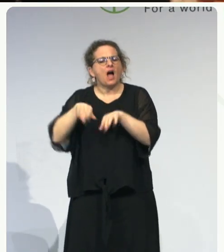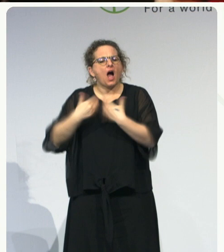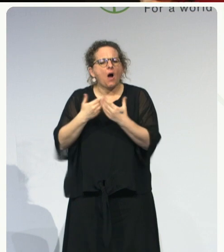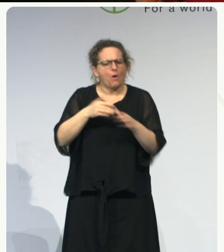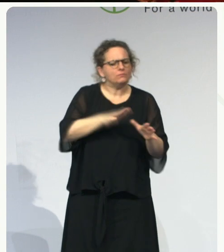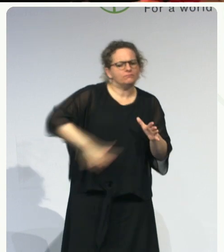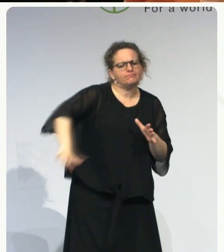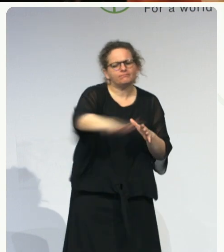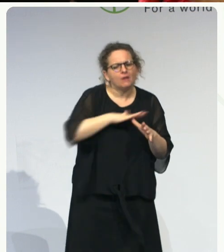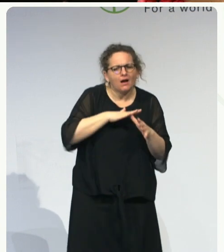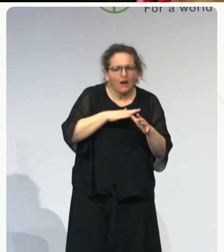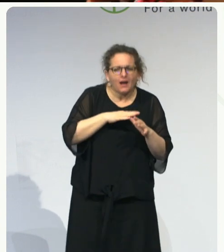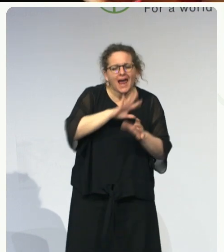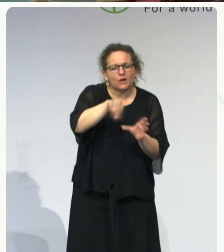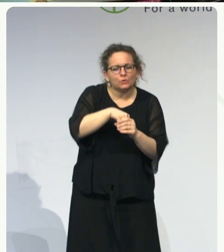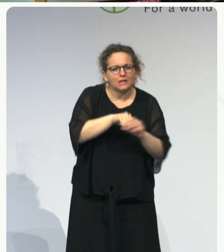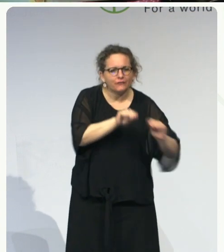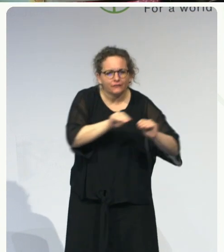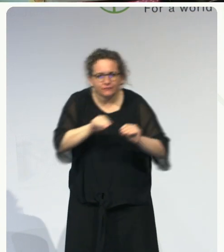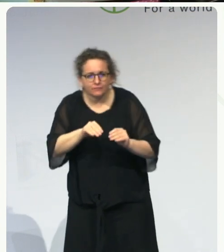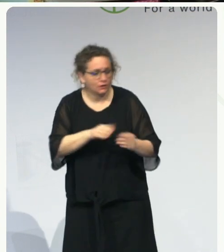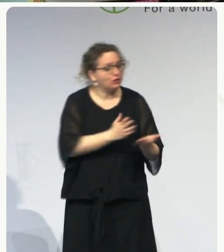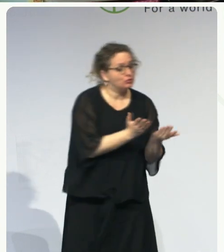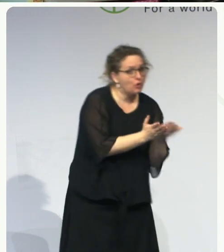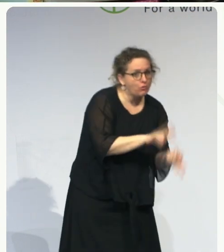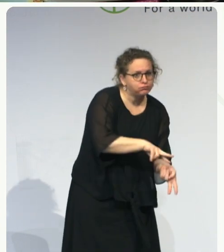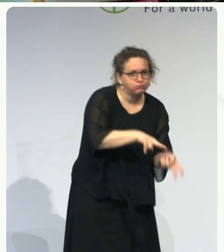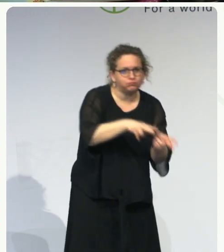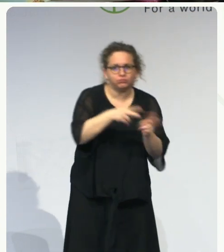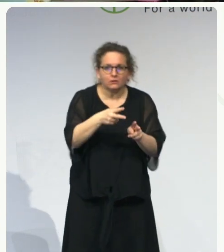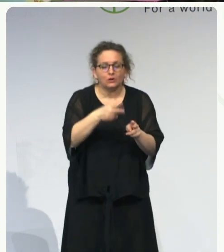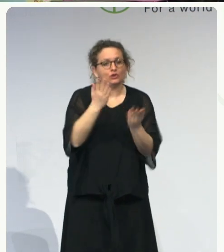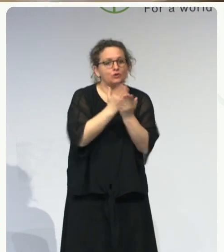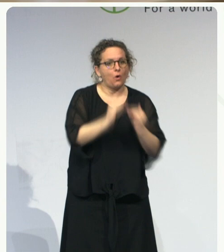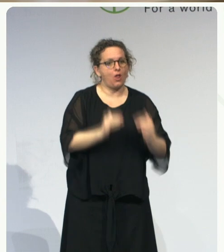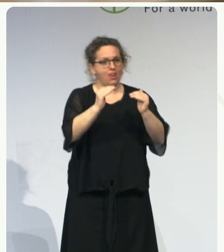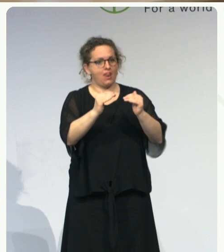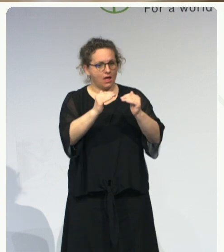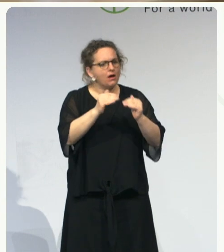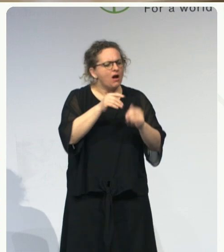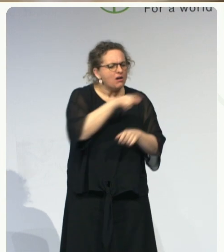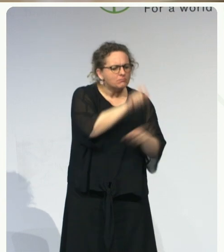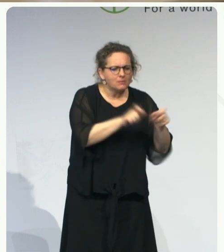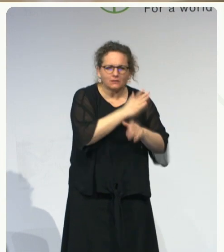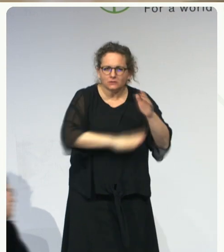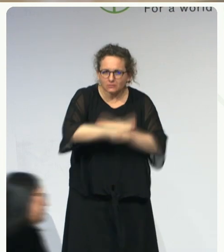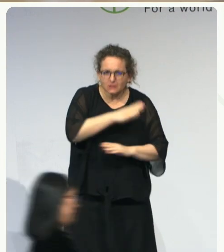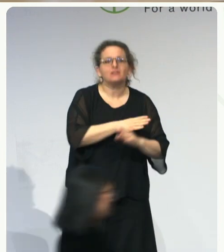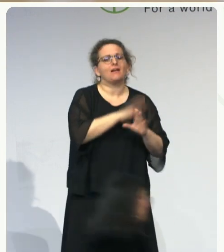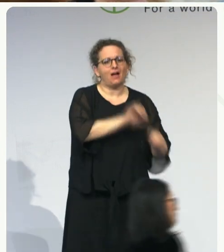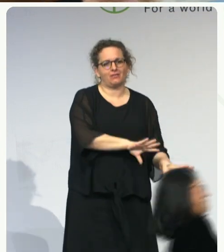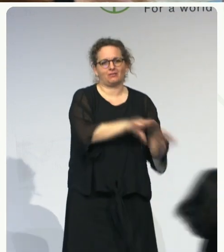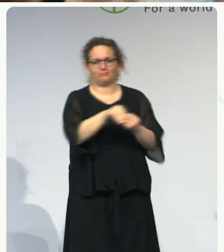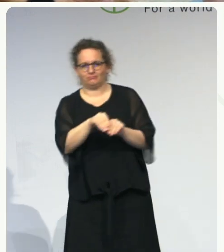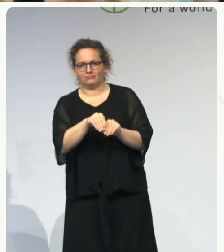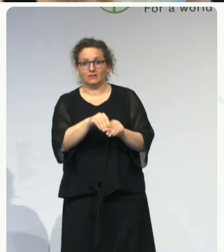the transition from preschool to primary school for children with disabilities. 145 children with